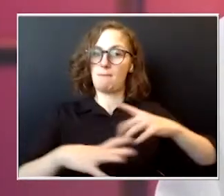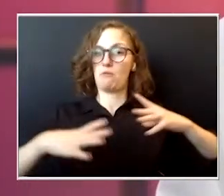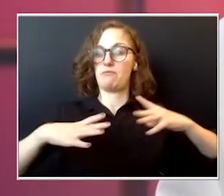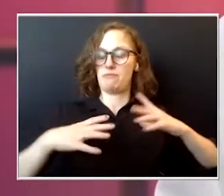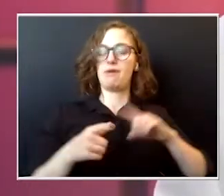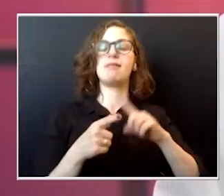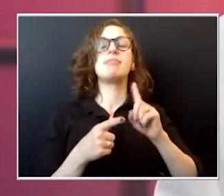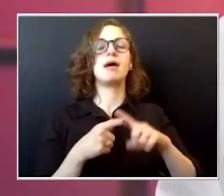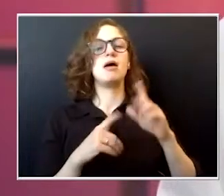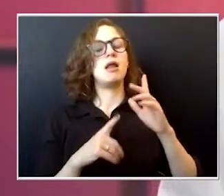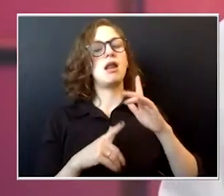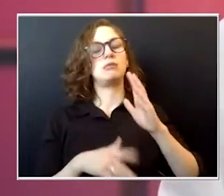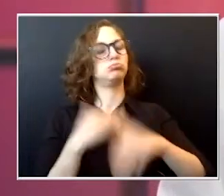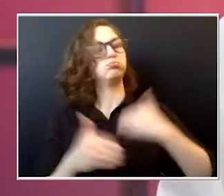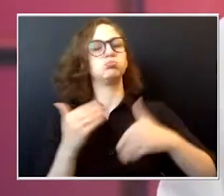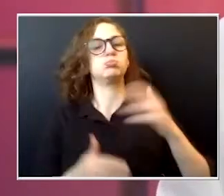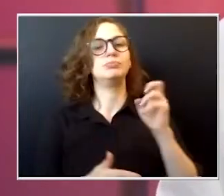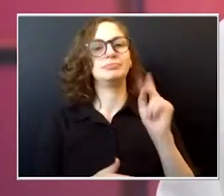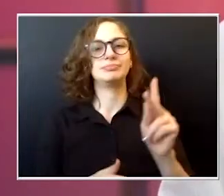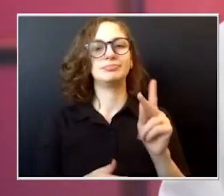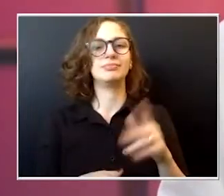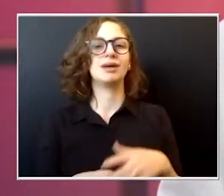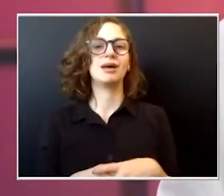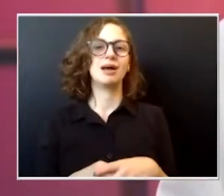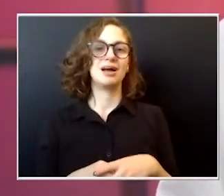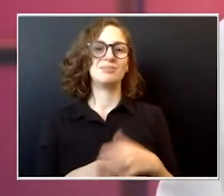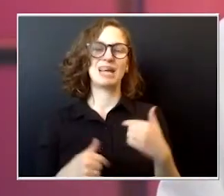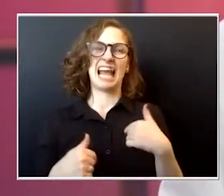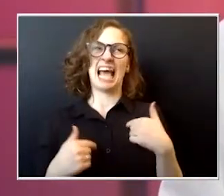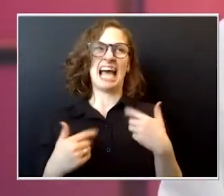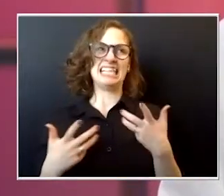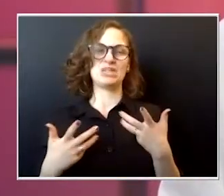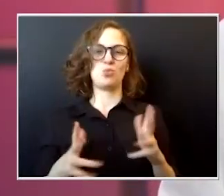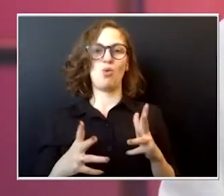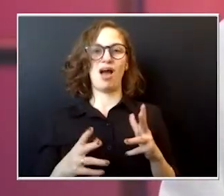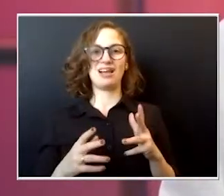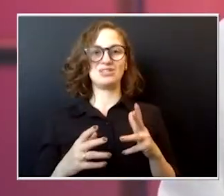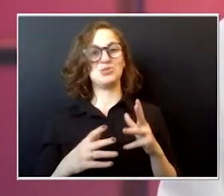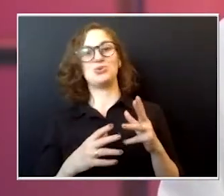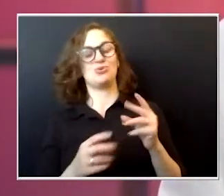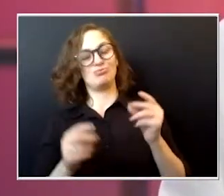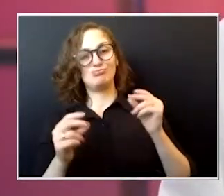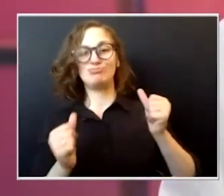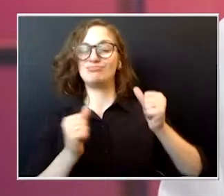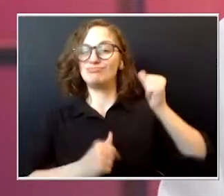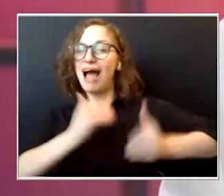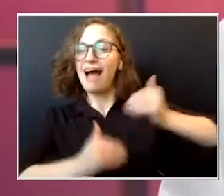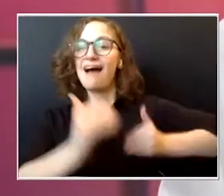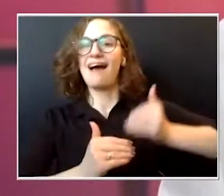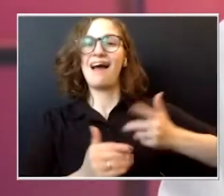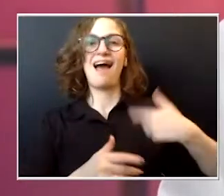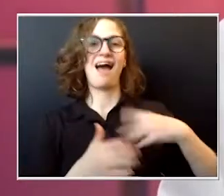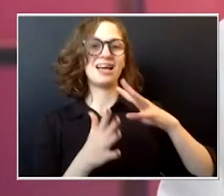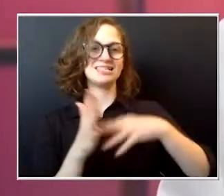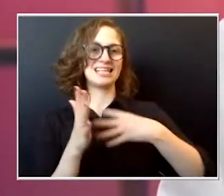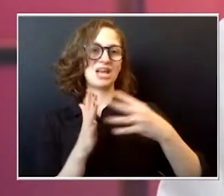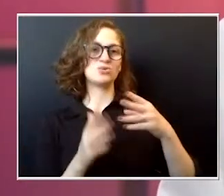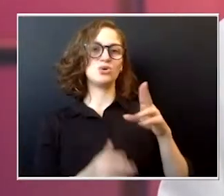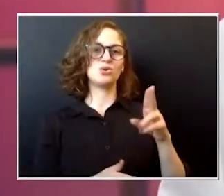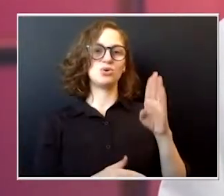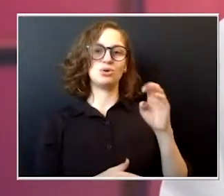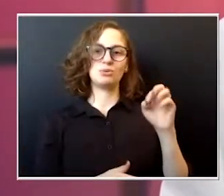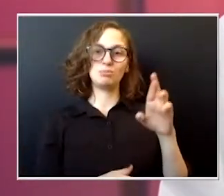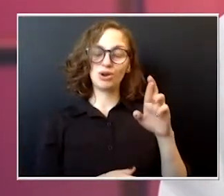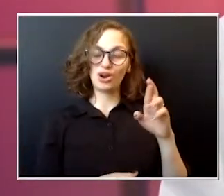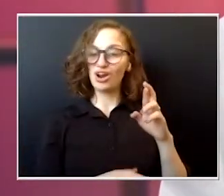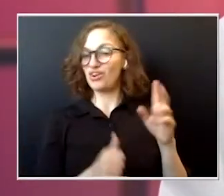I didn't really want to hit the ground running. I had scheduled an Uber for my first day back, which didn't quite show up, and had to walk a mile to the hospital. Oh